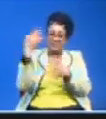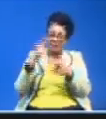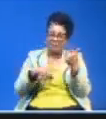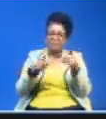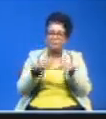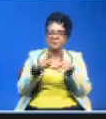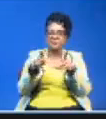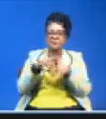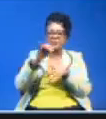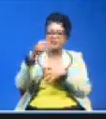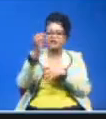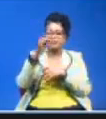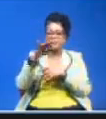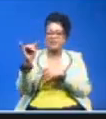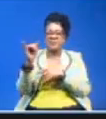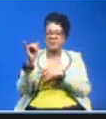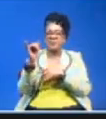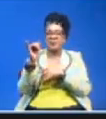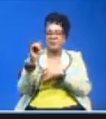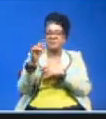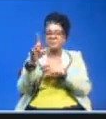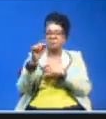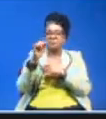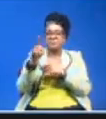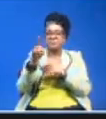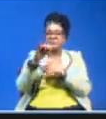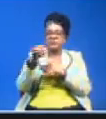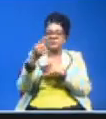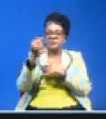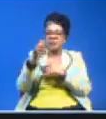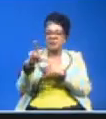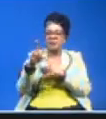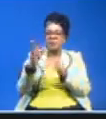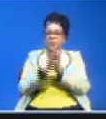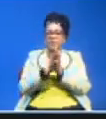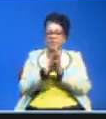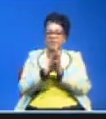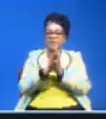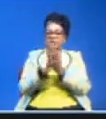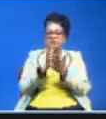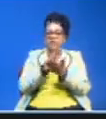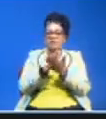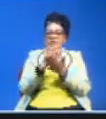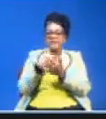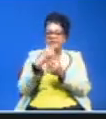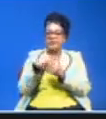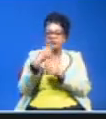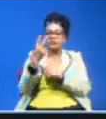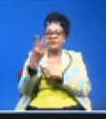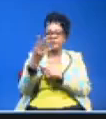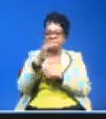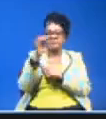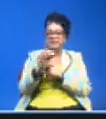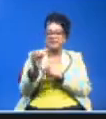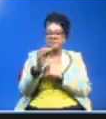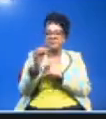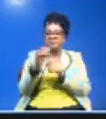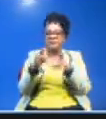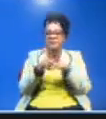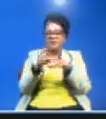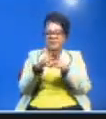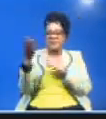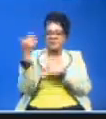by Jamii Telecommunications Limited, also known as JTL, whose share grew to 24%, up from 23.7%